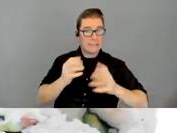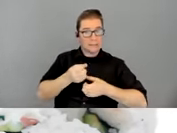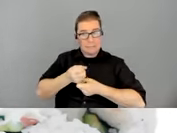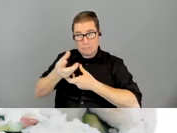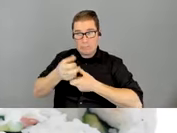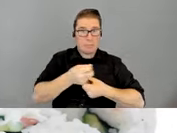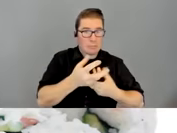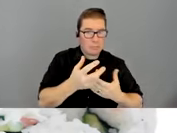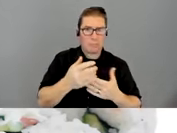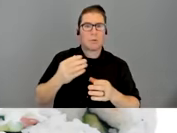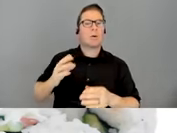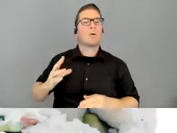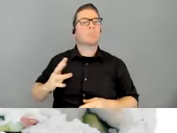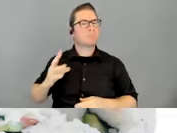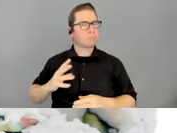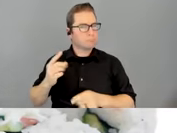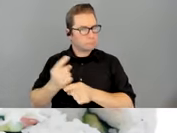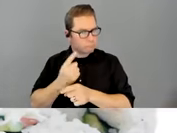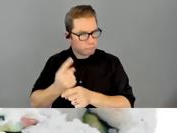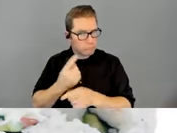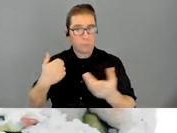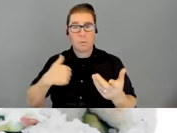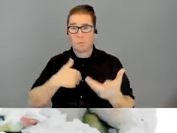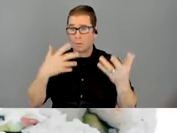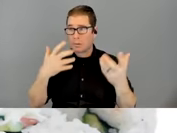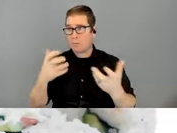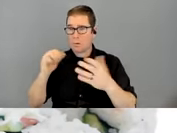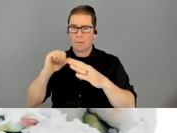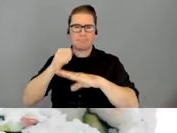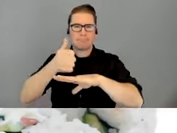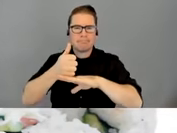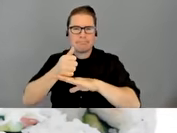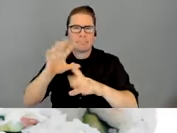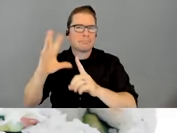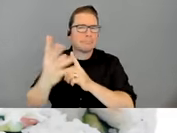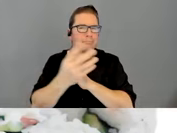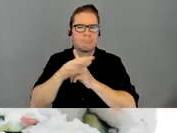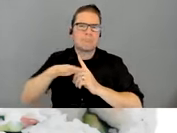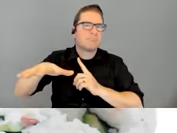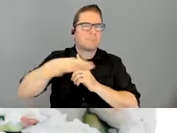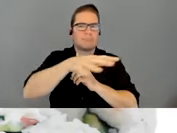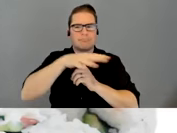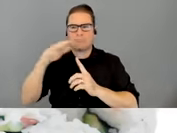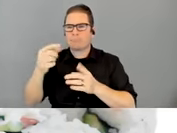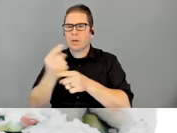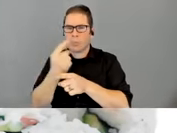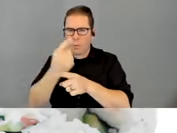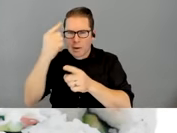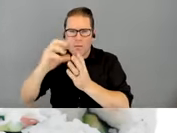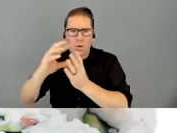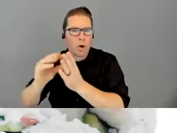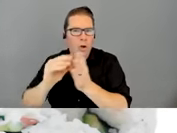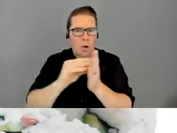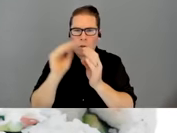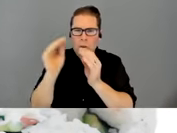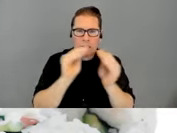environment that's welcoming, engaging, and structured for learning. And Sean, why don't you tag on to